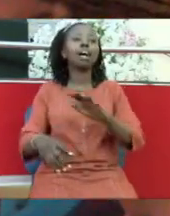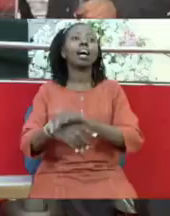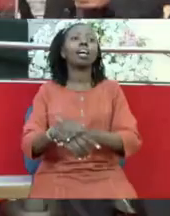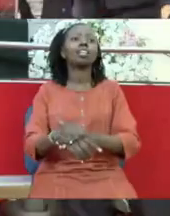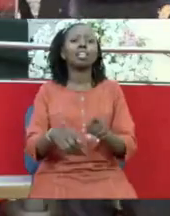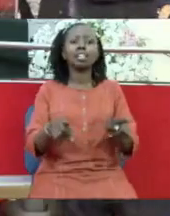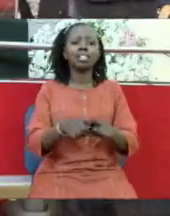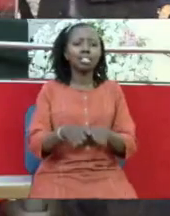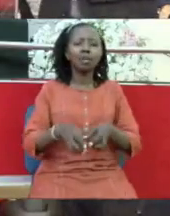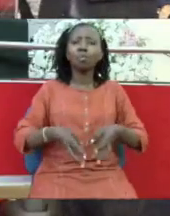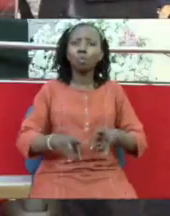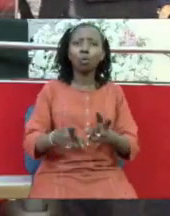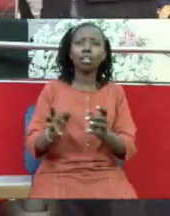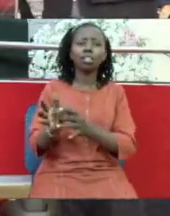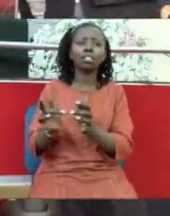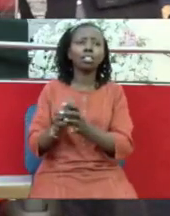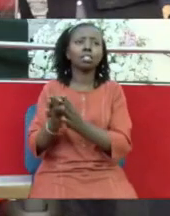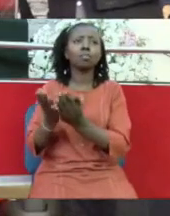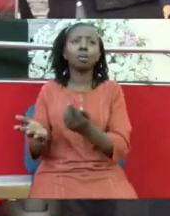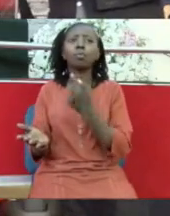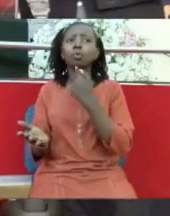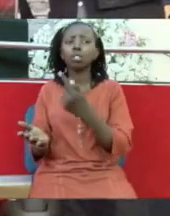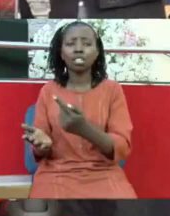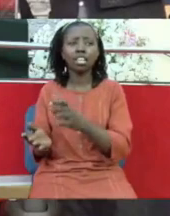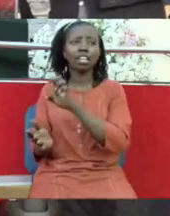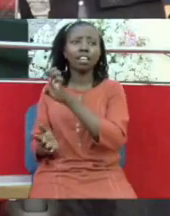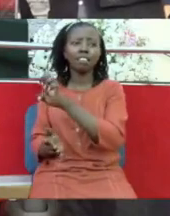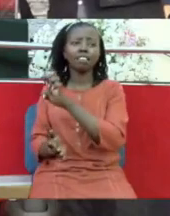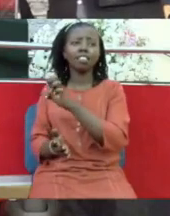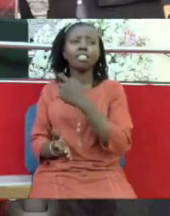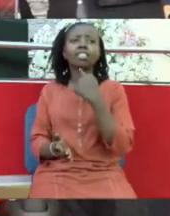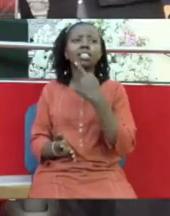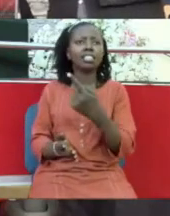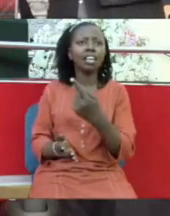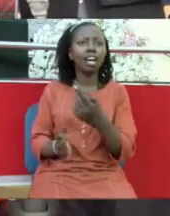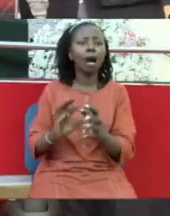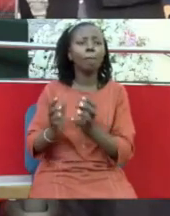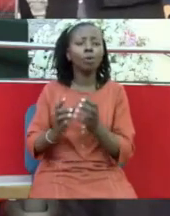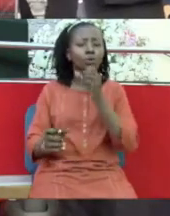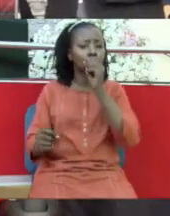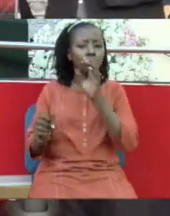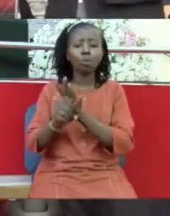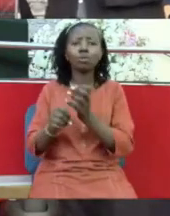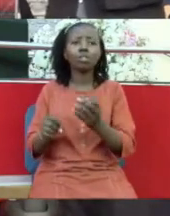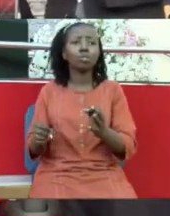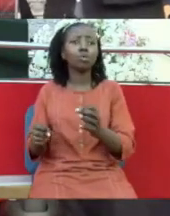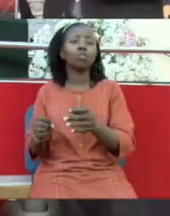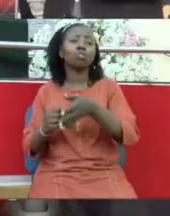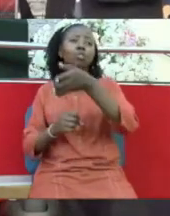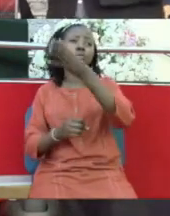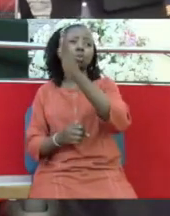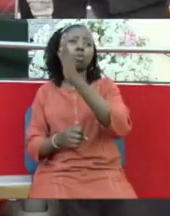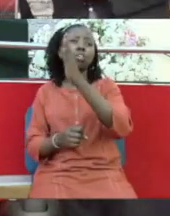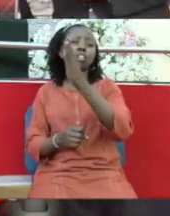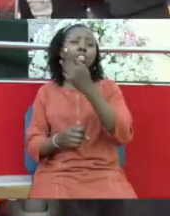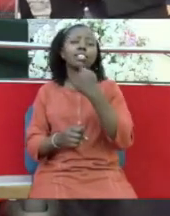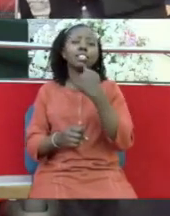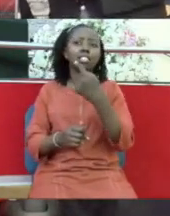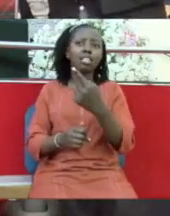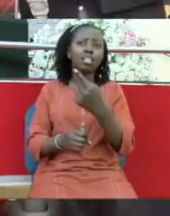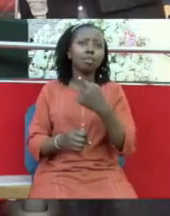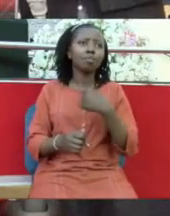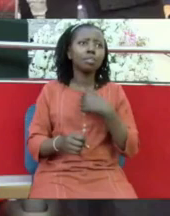6. He's saying from chapter 1, I was telling you about the promises of God. I was telling you of the